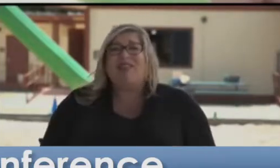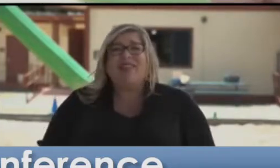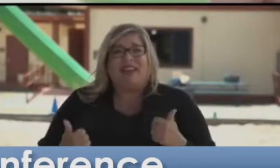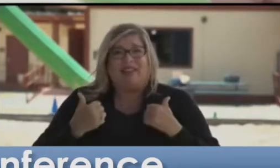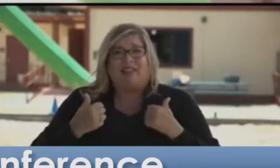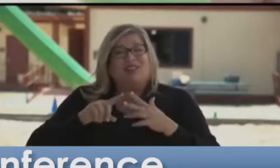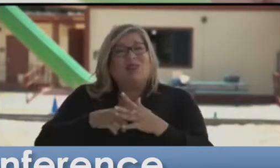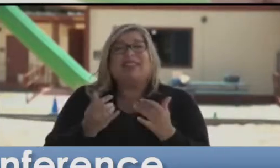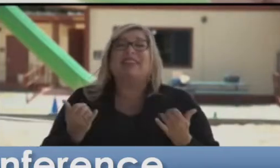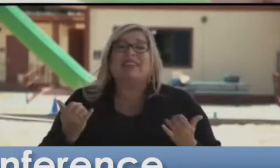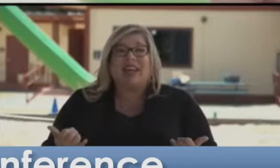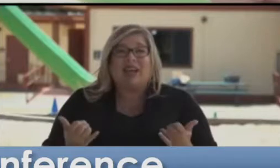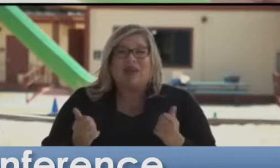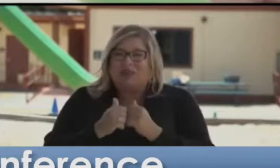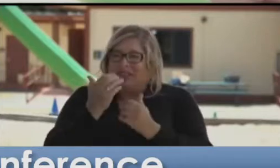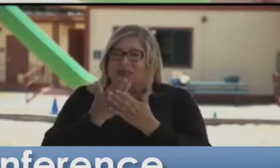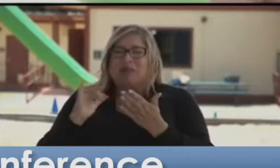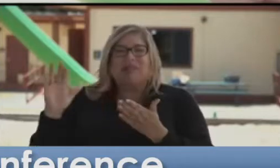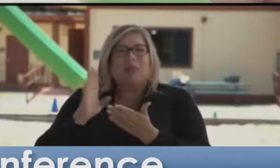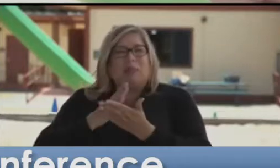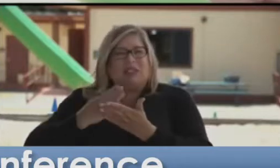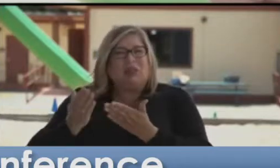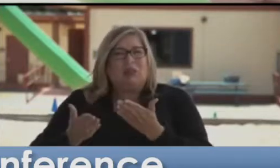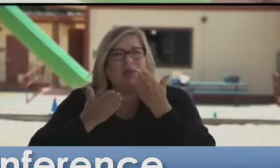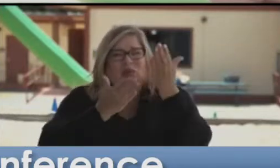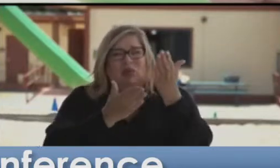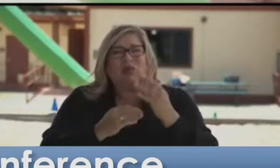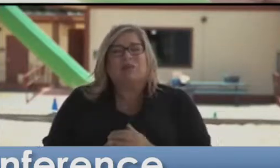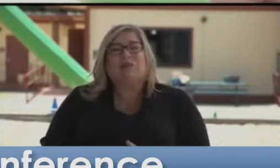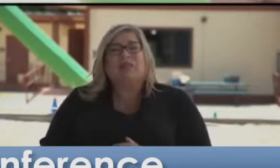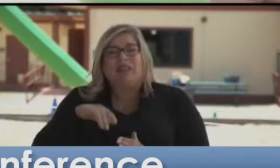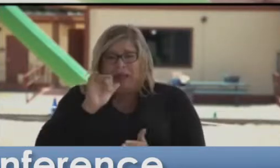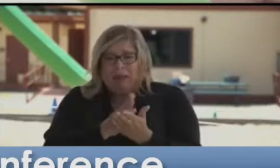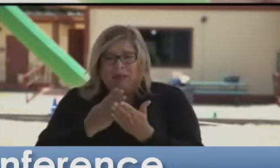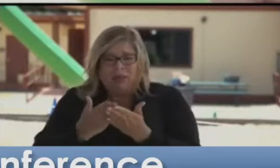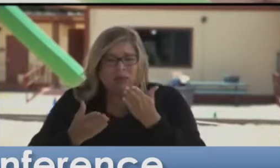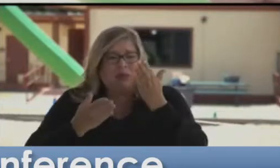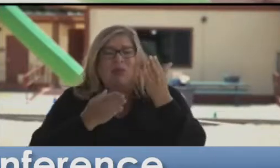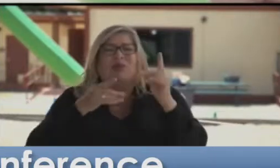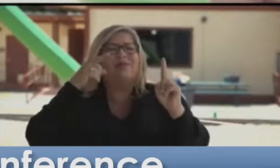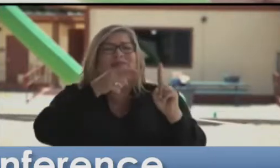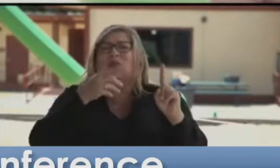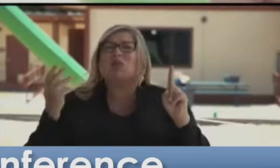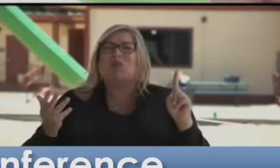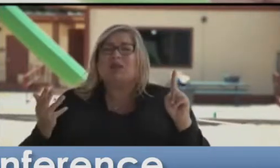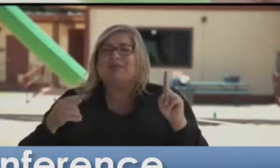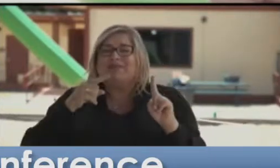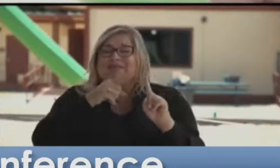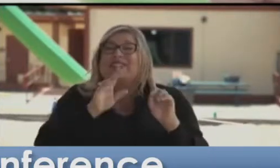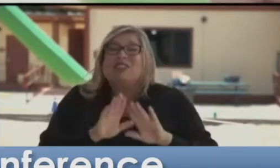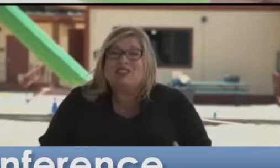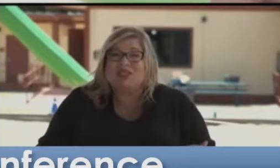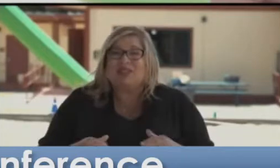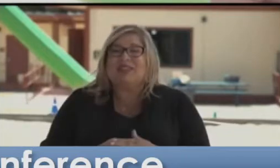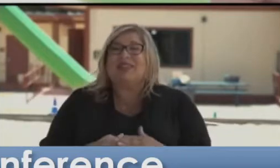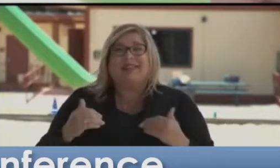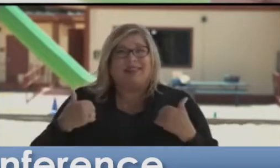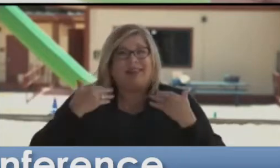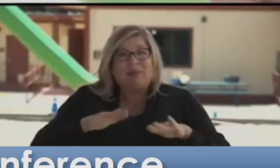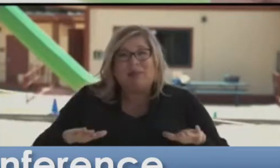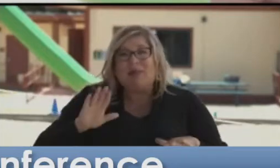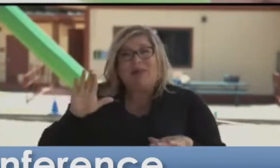begins today with some of these budget proposals focused specifically on children's and young people's behavioral